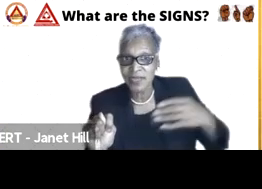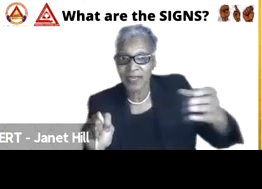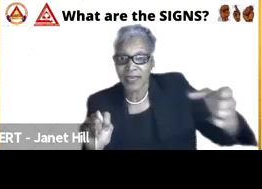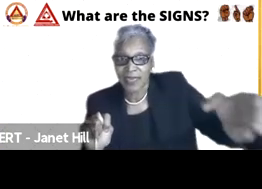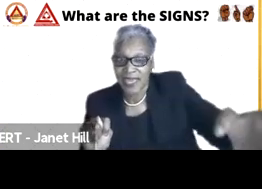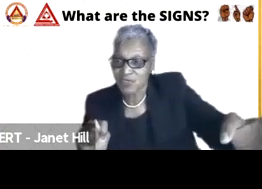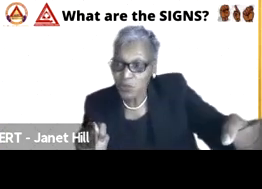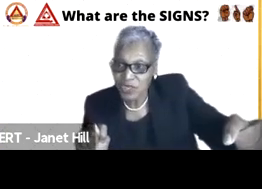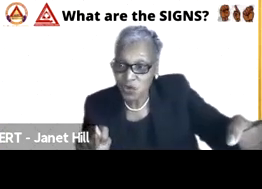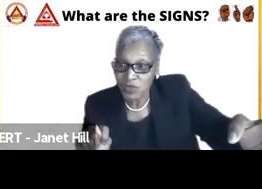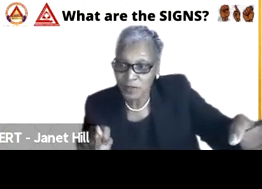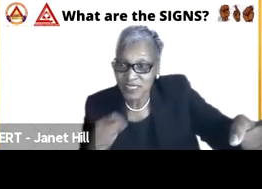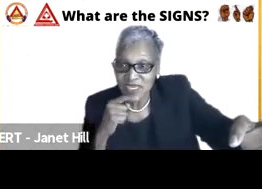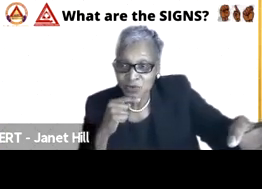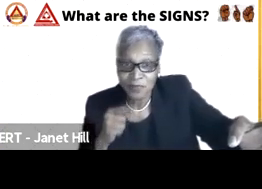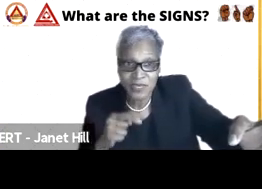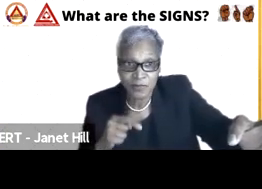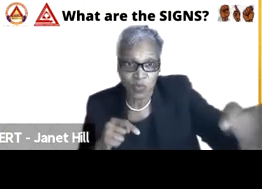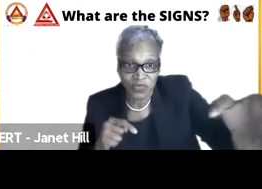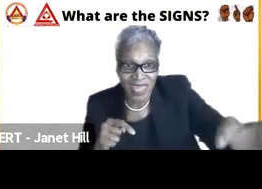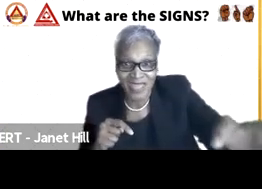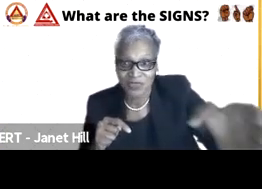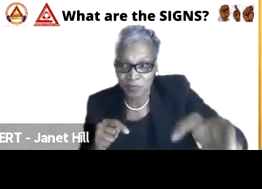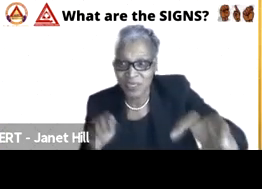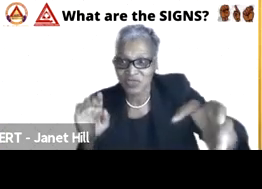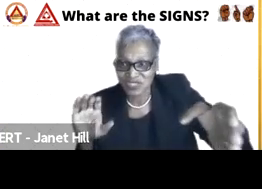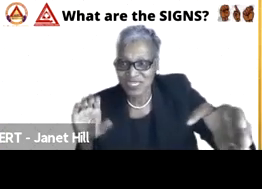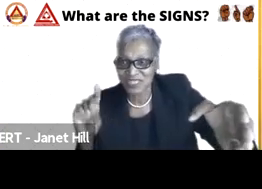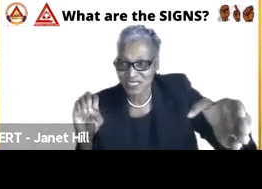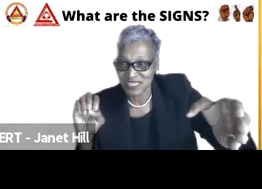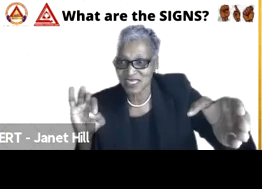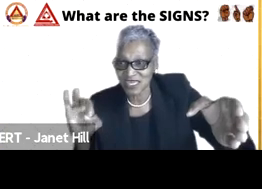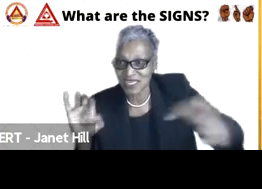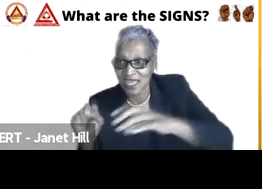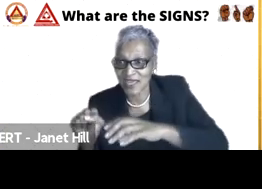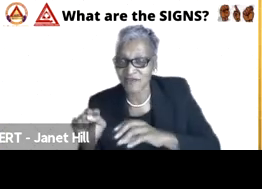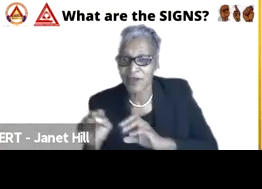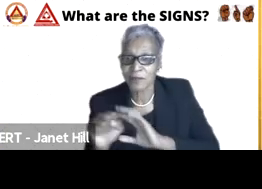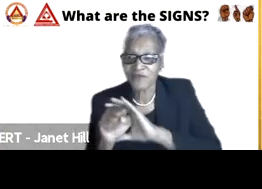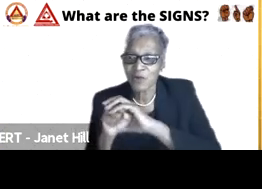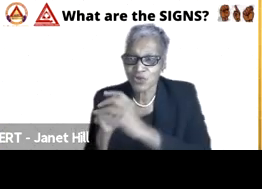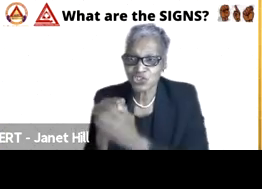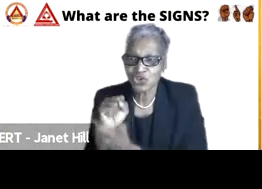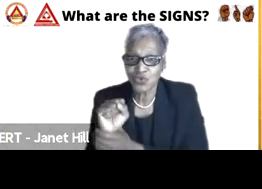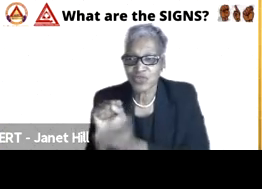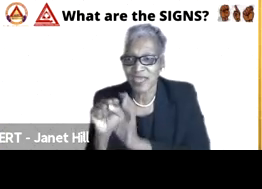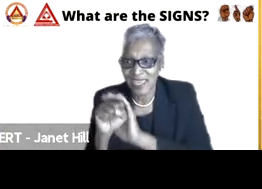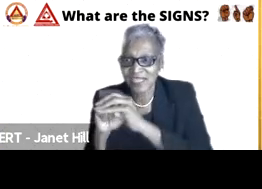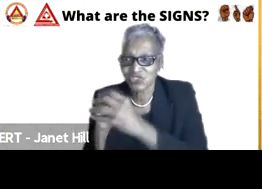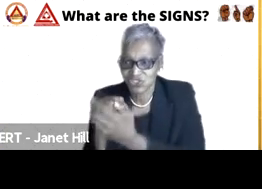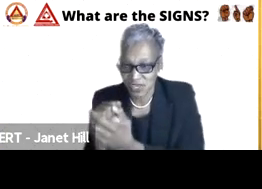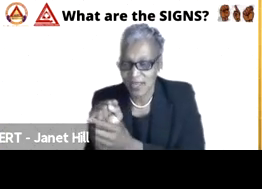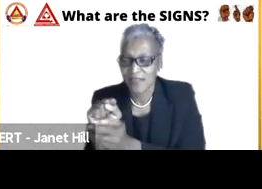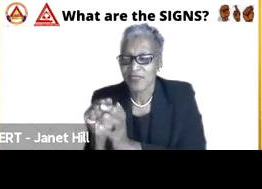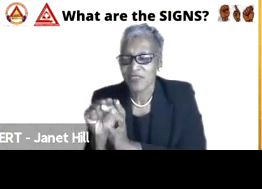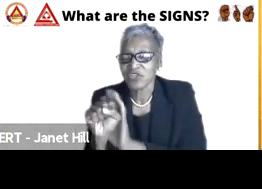learn as we know them as hearing people, the A, the B, the C, the D, the E, and F. But if I were to show you the